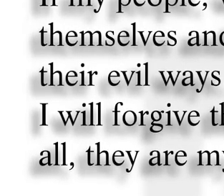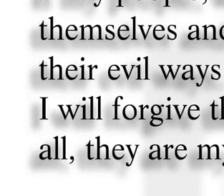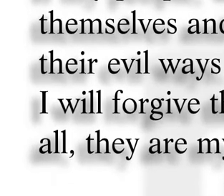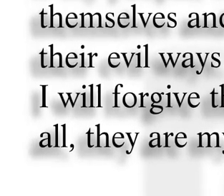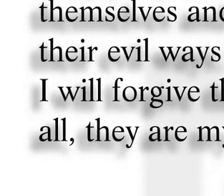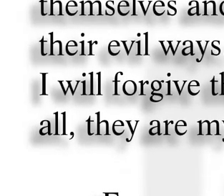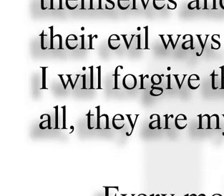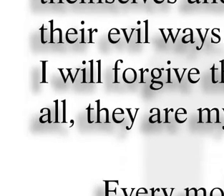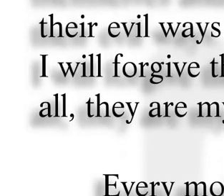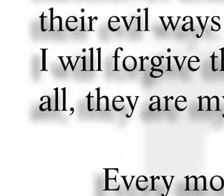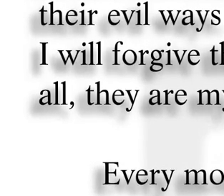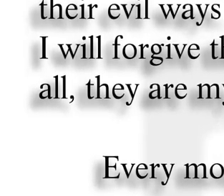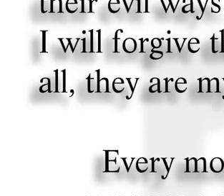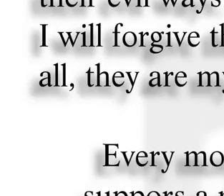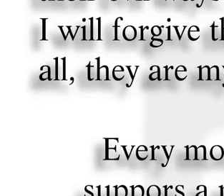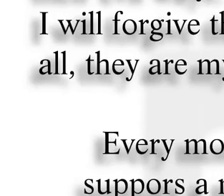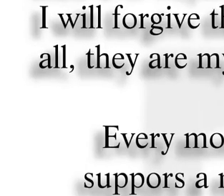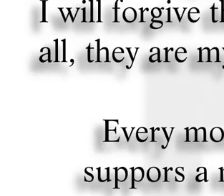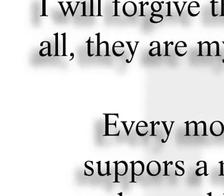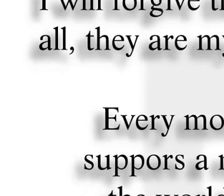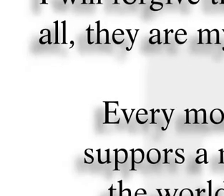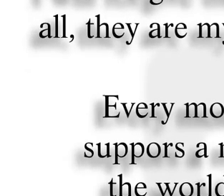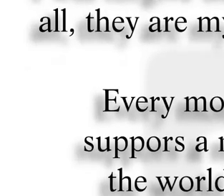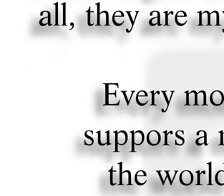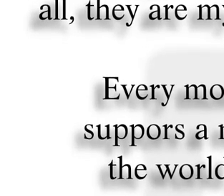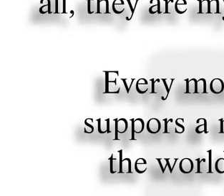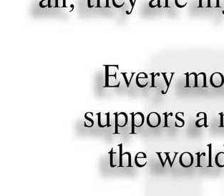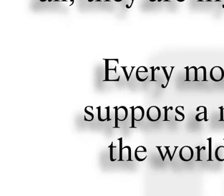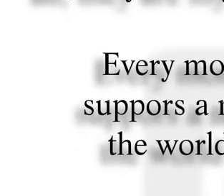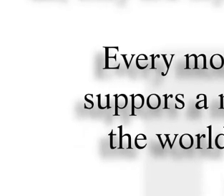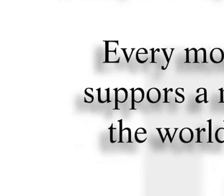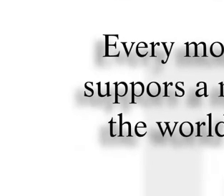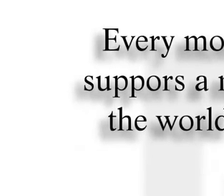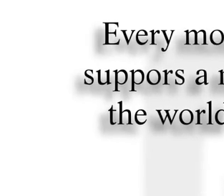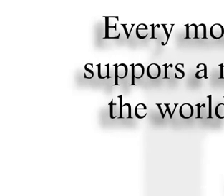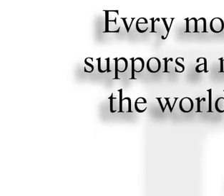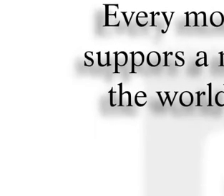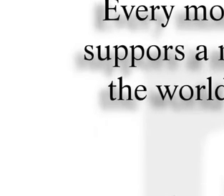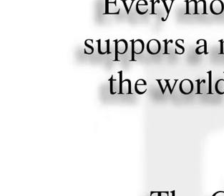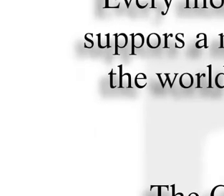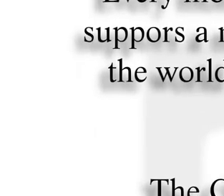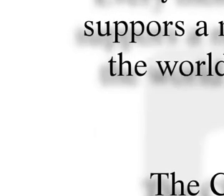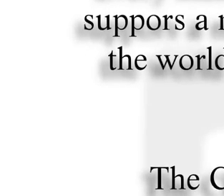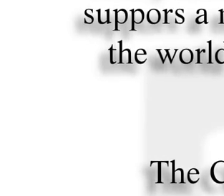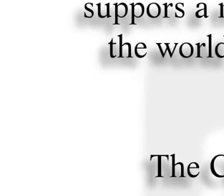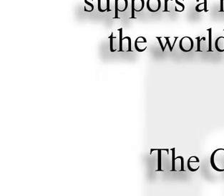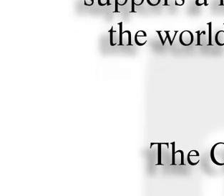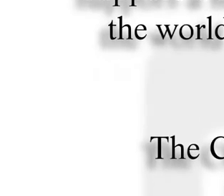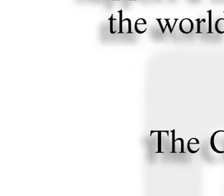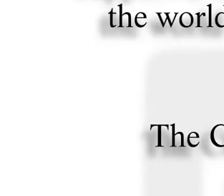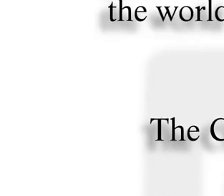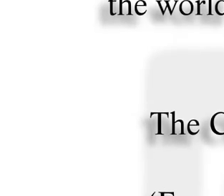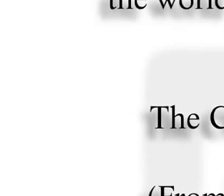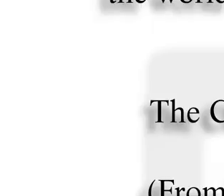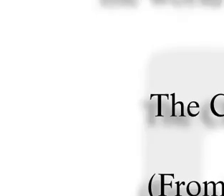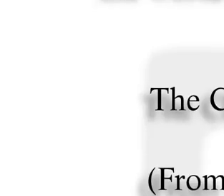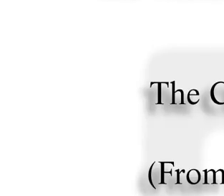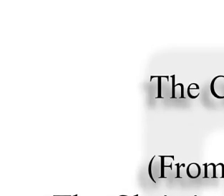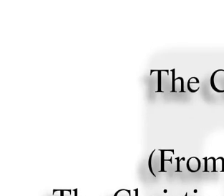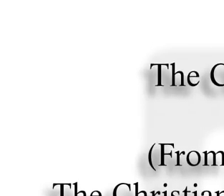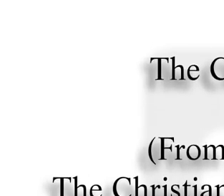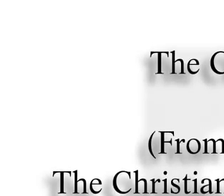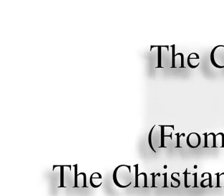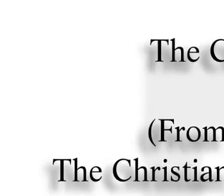from the fold of God, here to rescue me